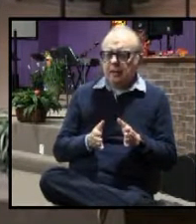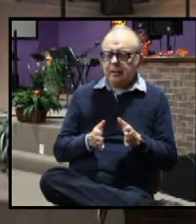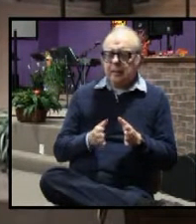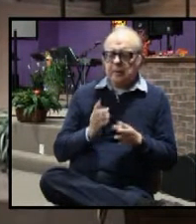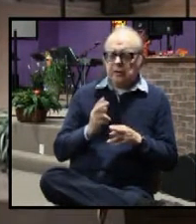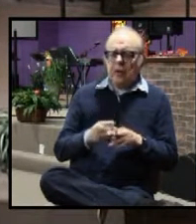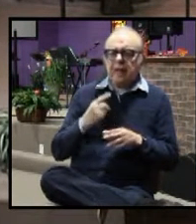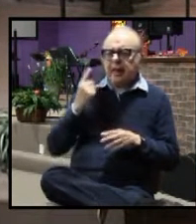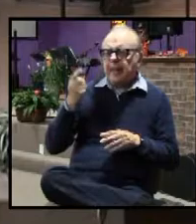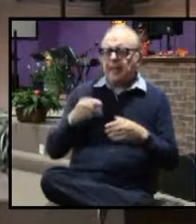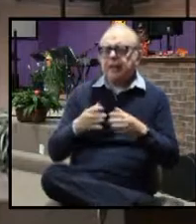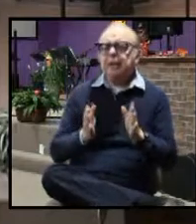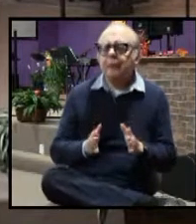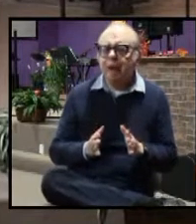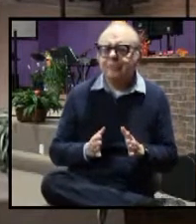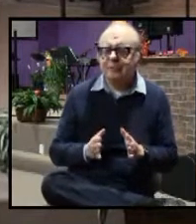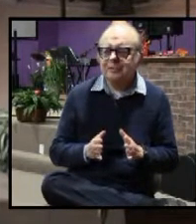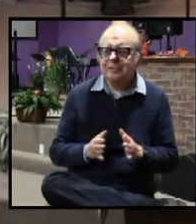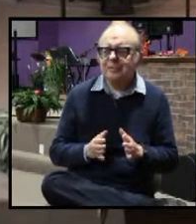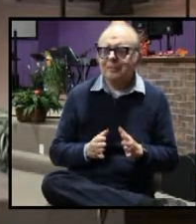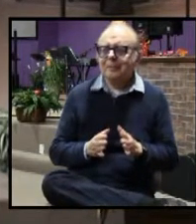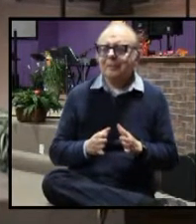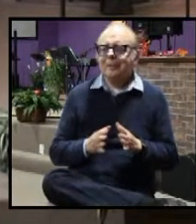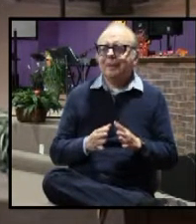It's a thinking box.